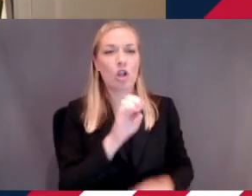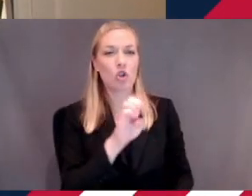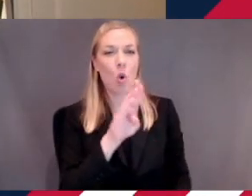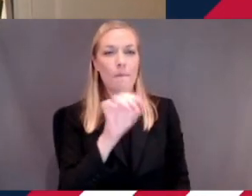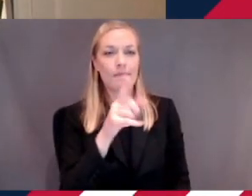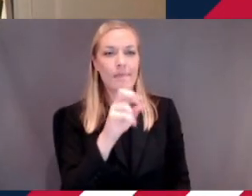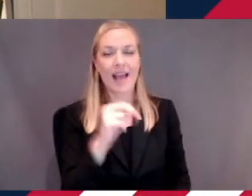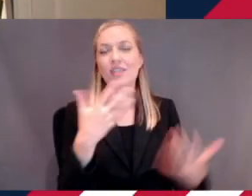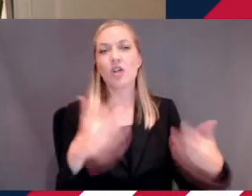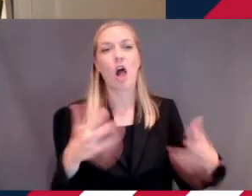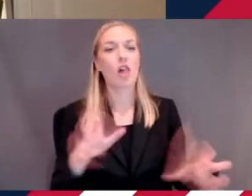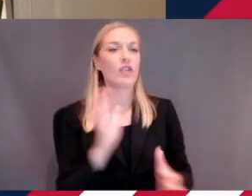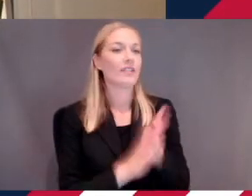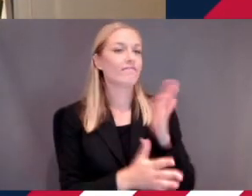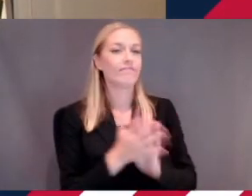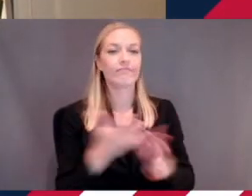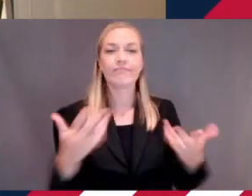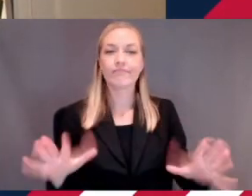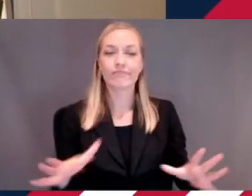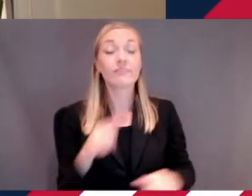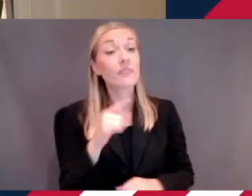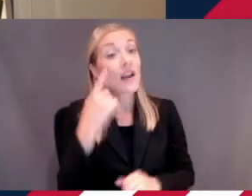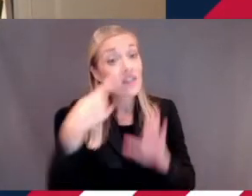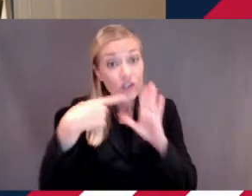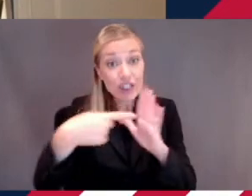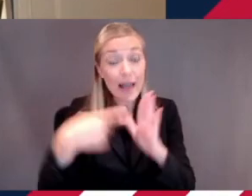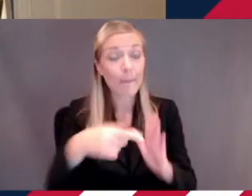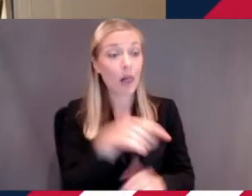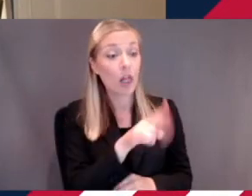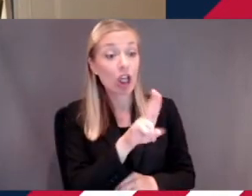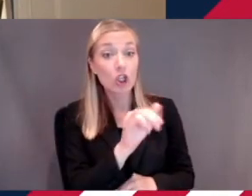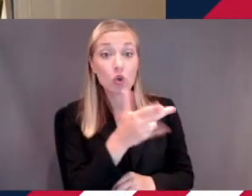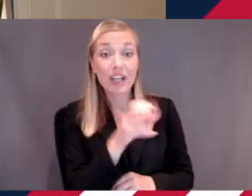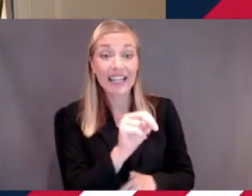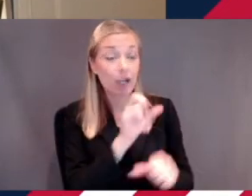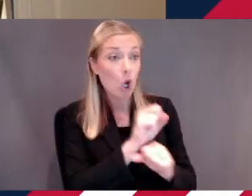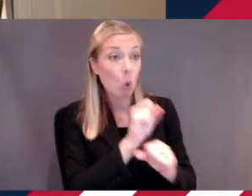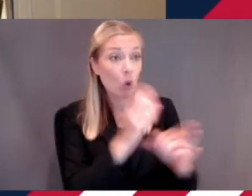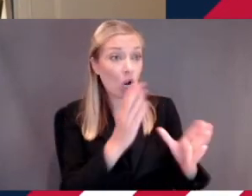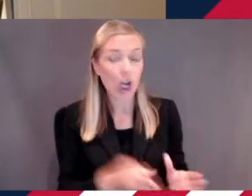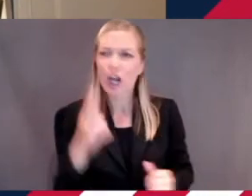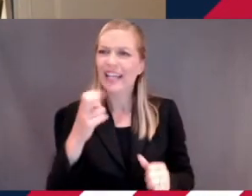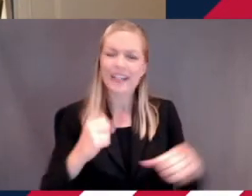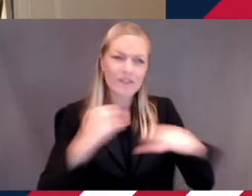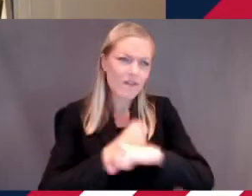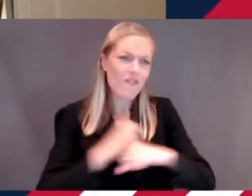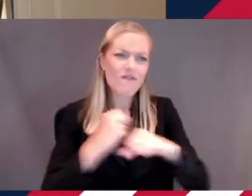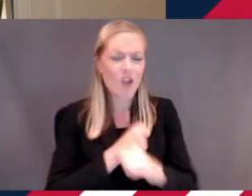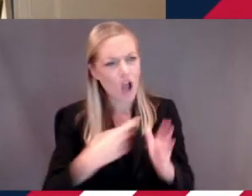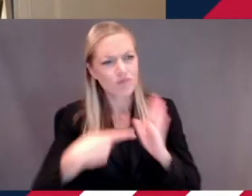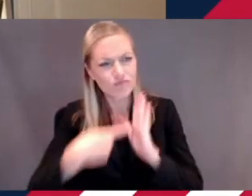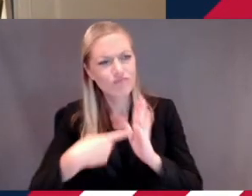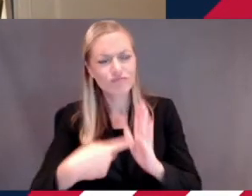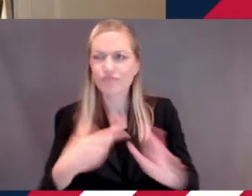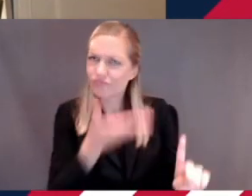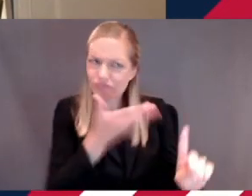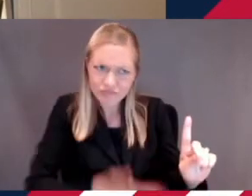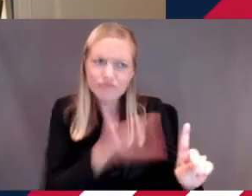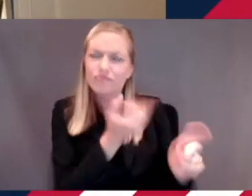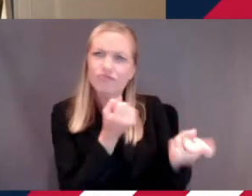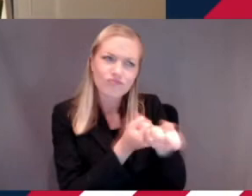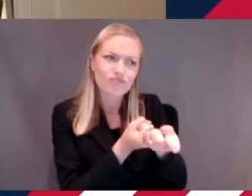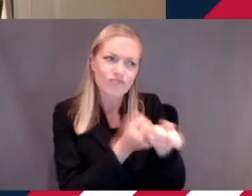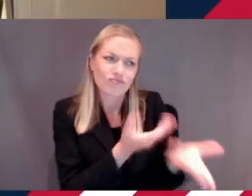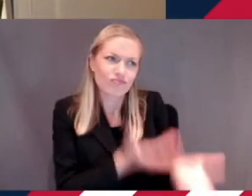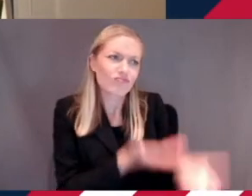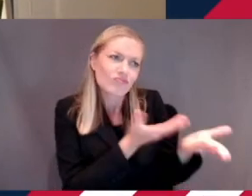union worker who's seeking a better wage and the right to organize, fighting for that student marching to end gun violence, or the